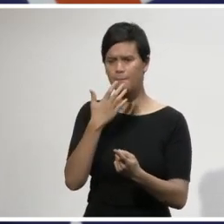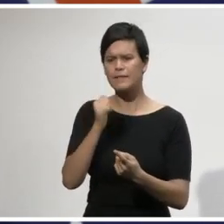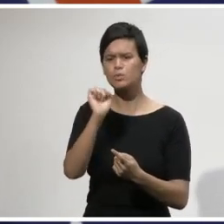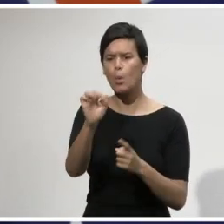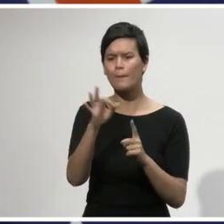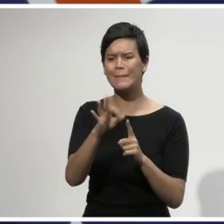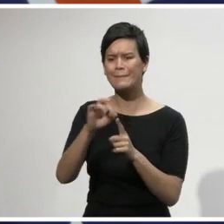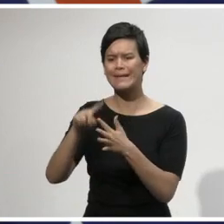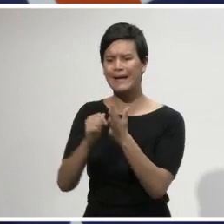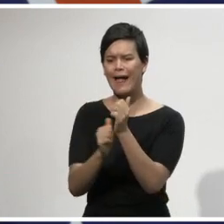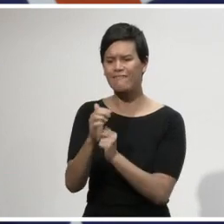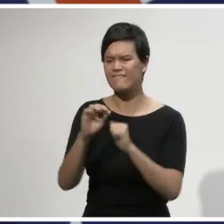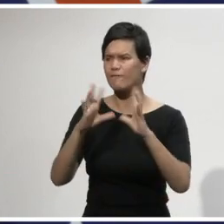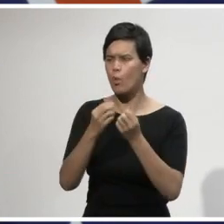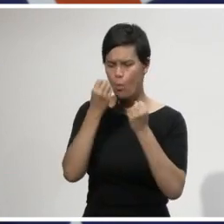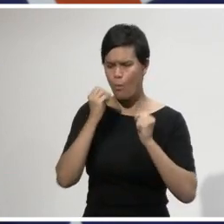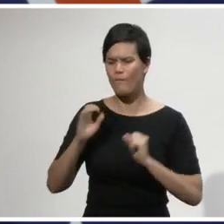what's your advice? What do they do?